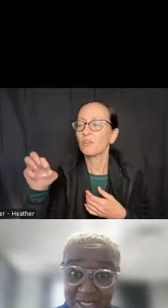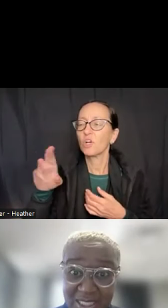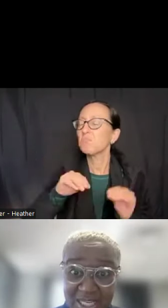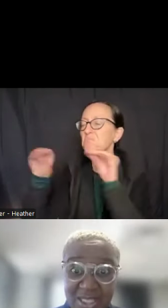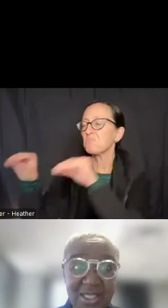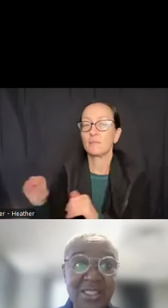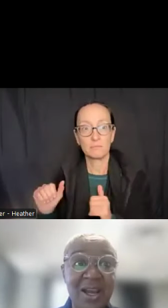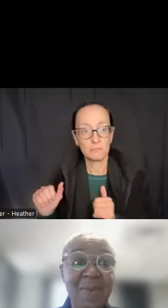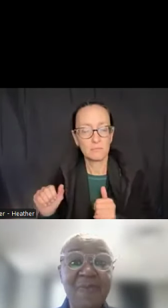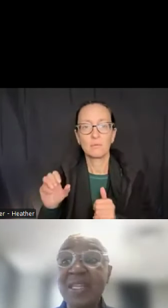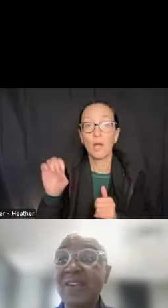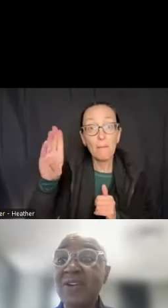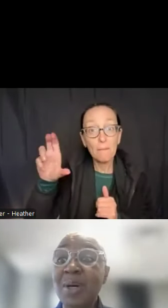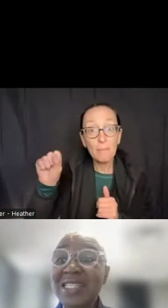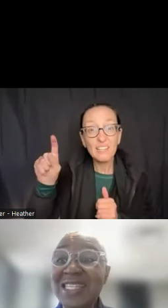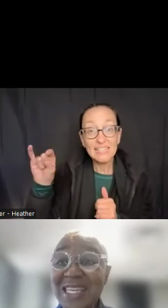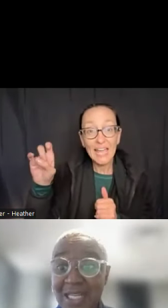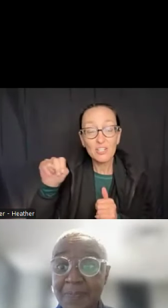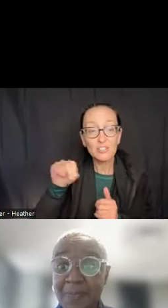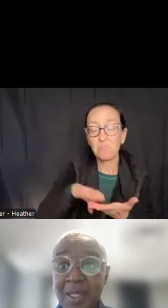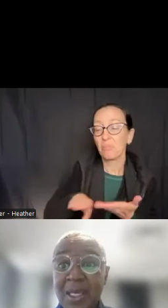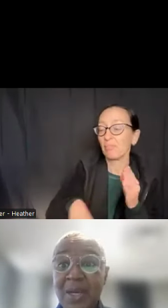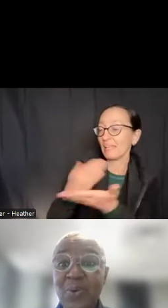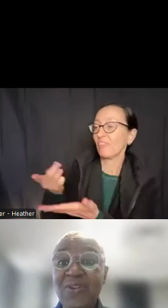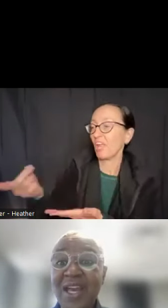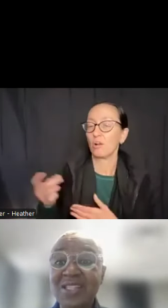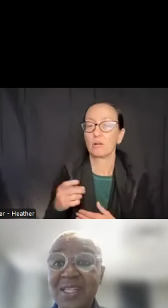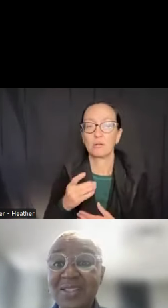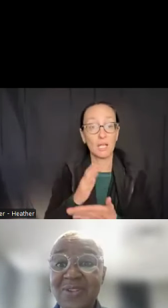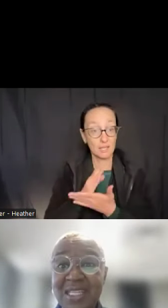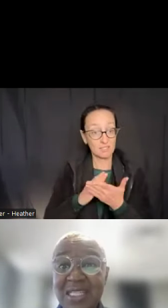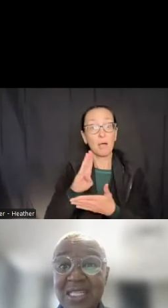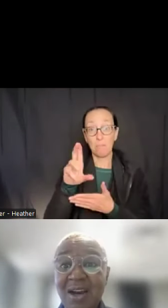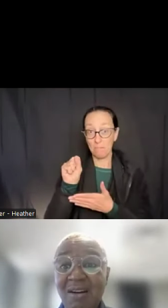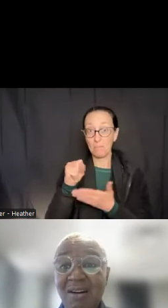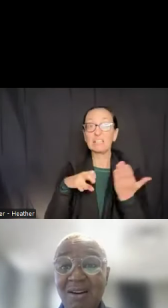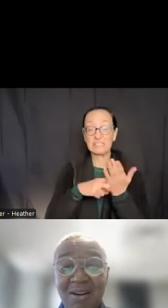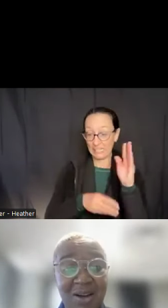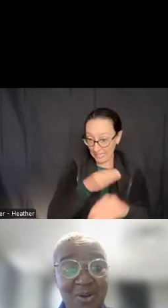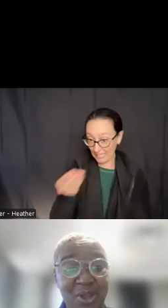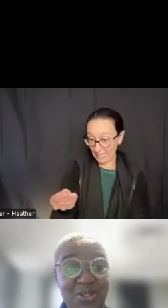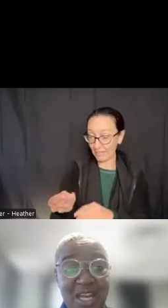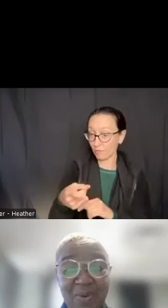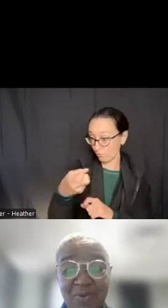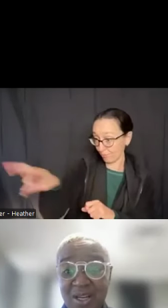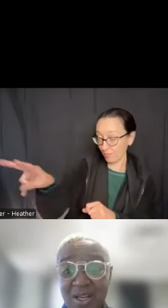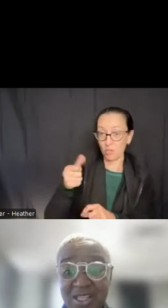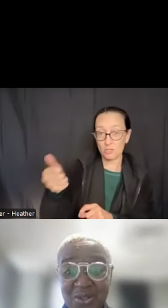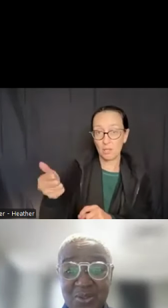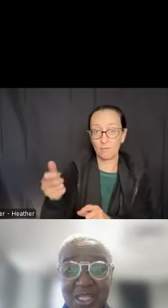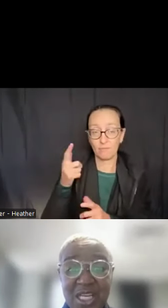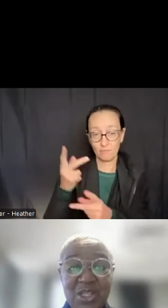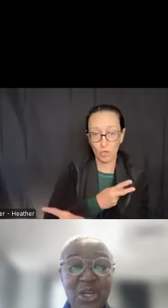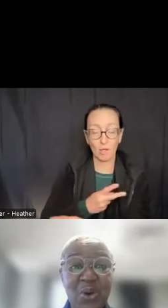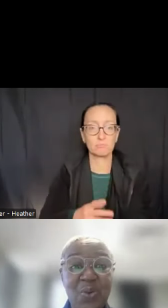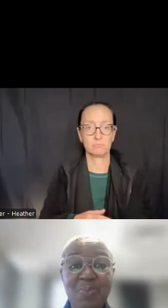a bus station. Some have been given a bus ticket, and we've had to intervene on those type of